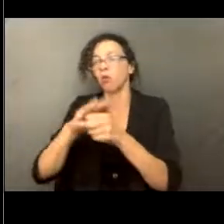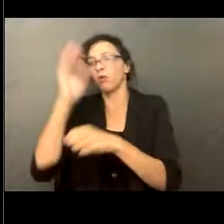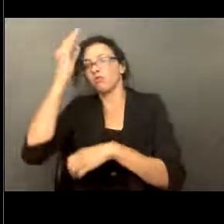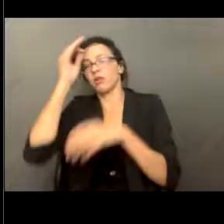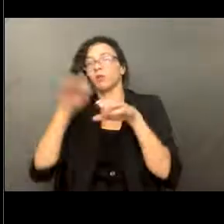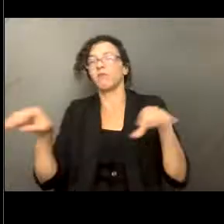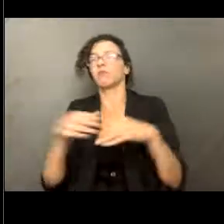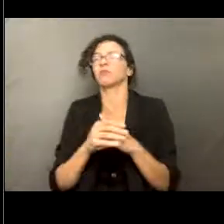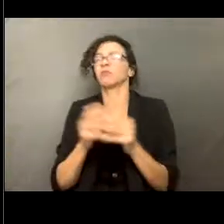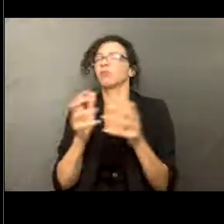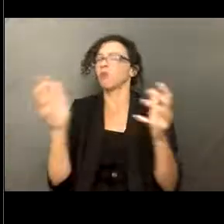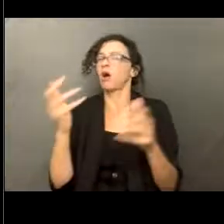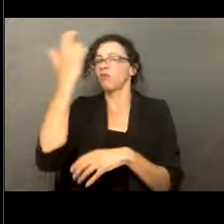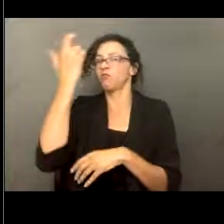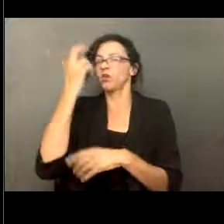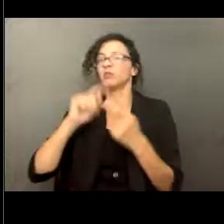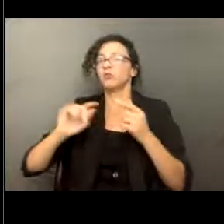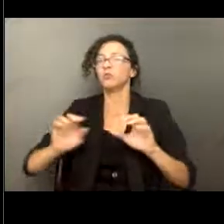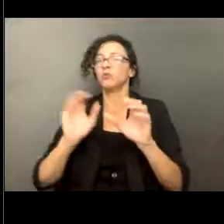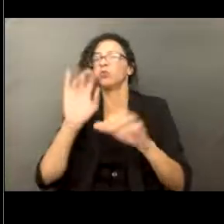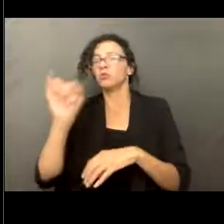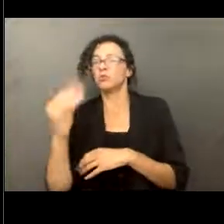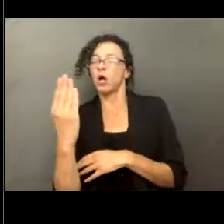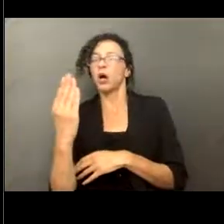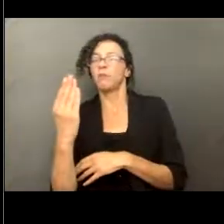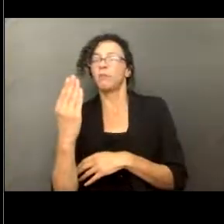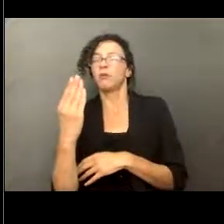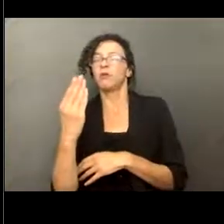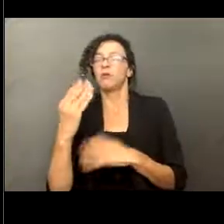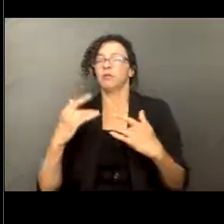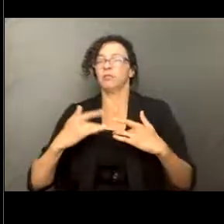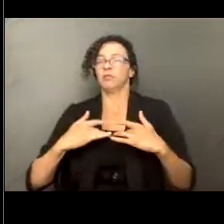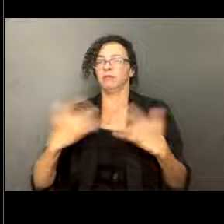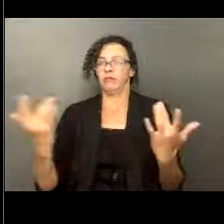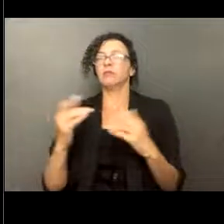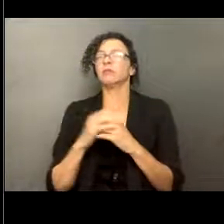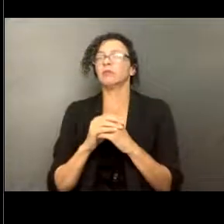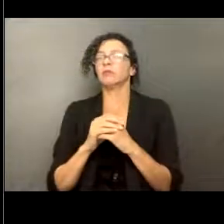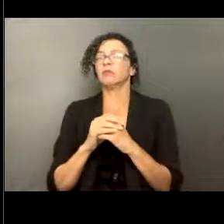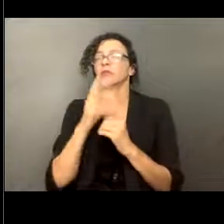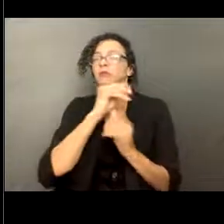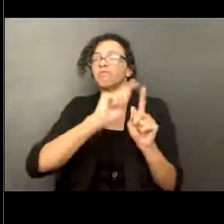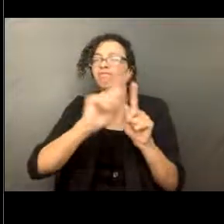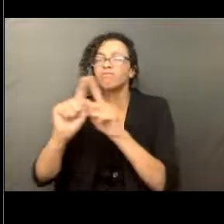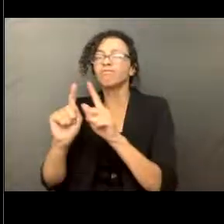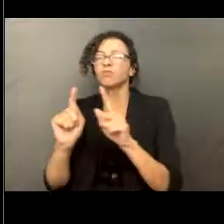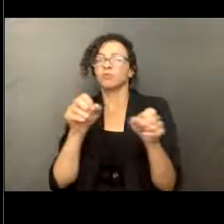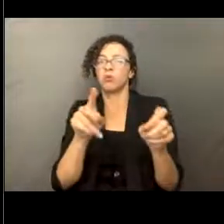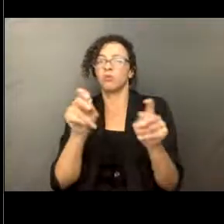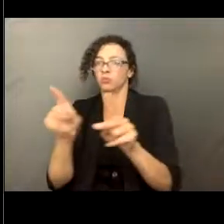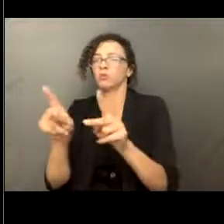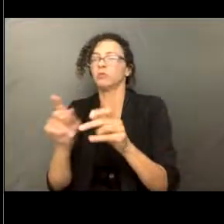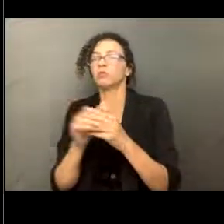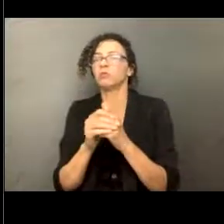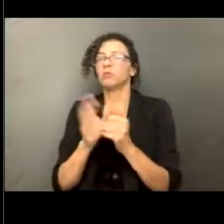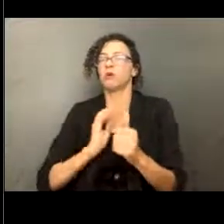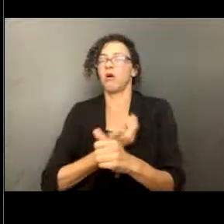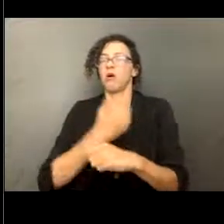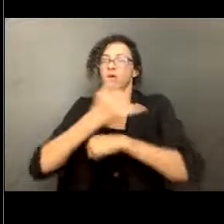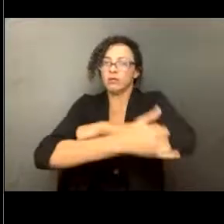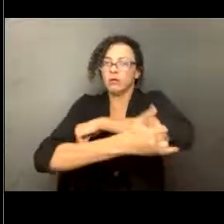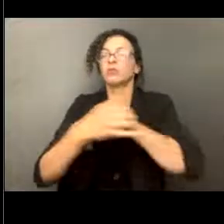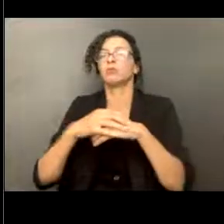fairs, to look for additional dollars, NOFAs, grants, everything under the sun. You know, our nation, our state, our